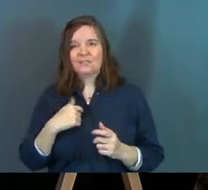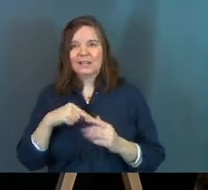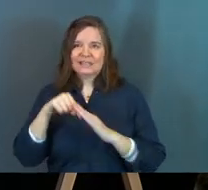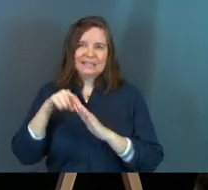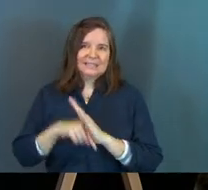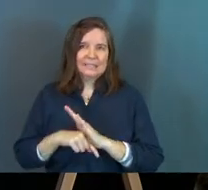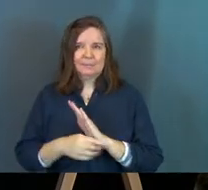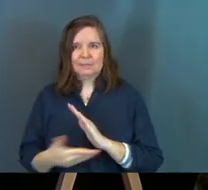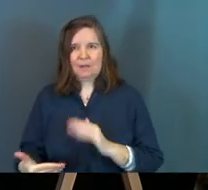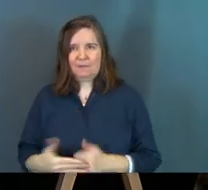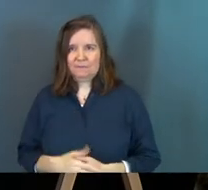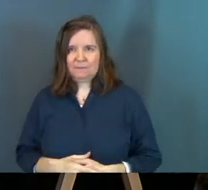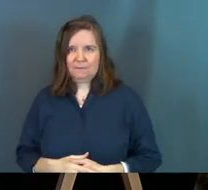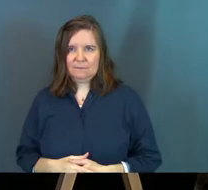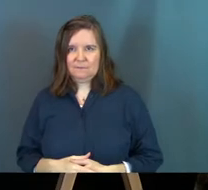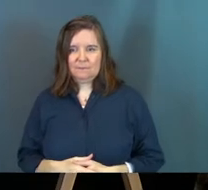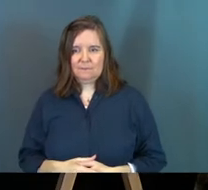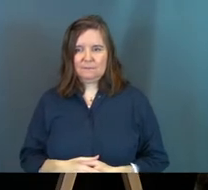deep stuff."